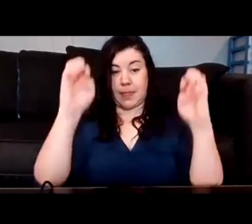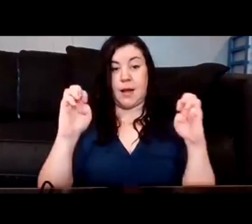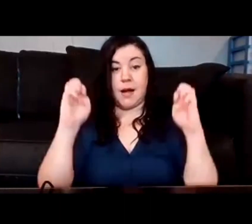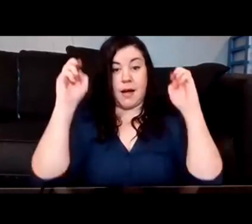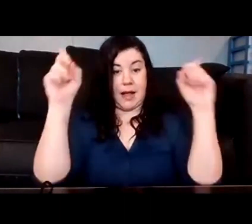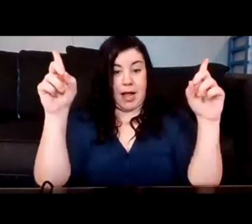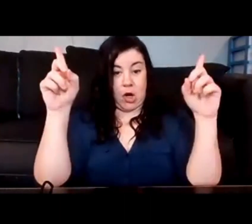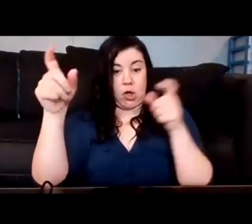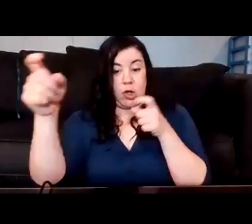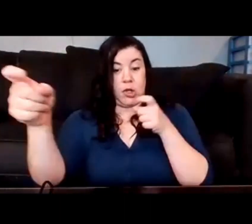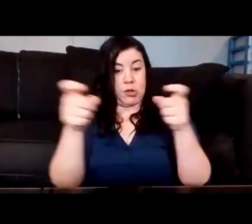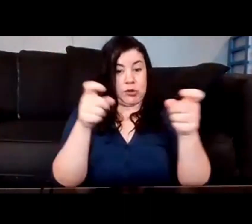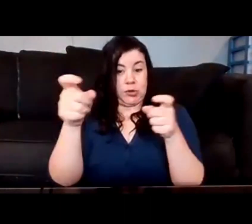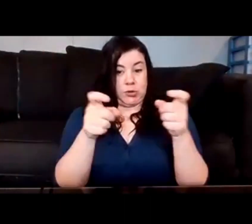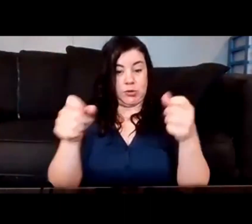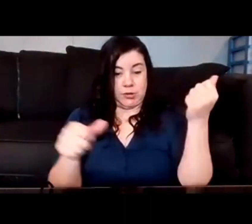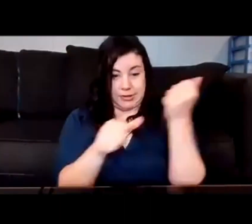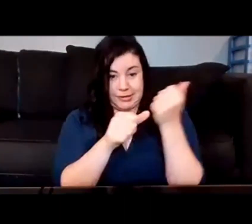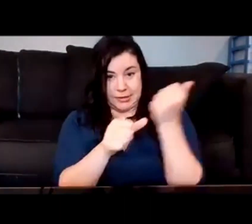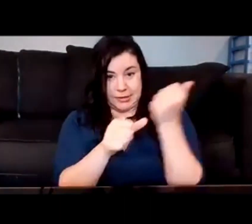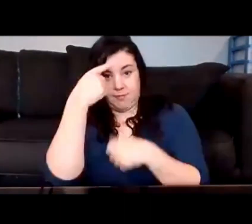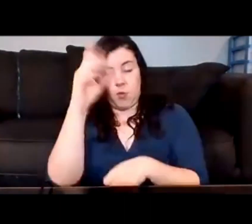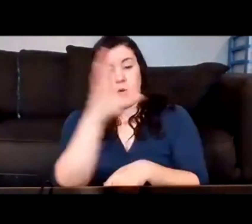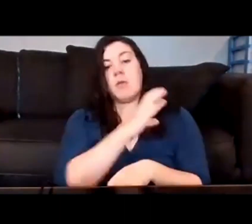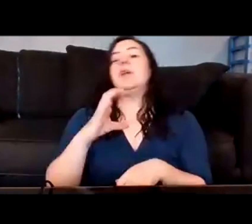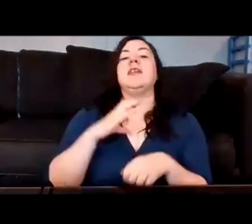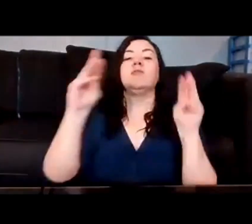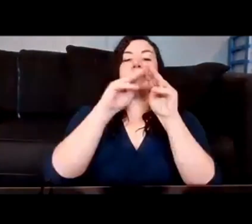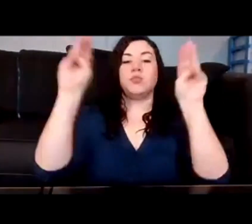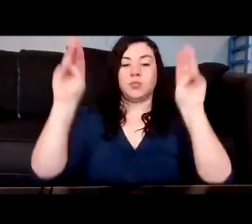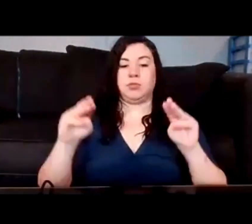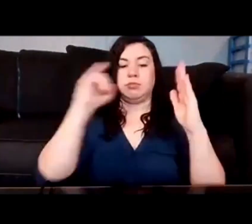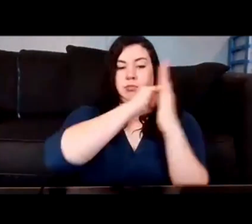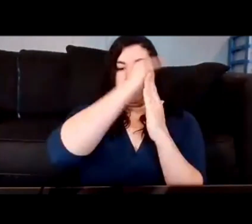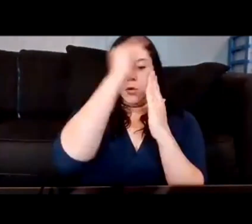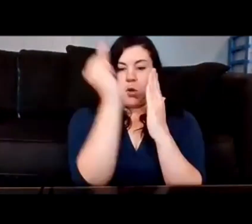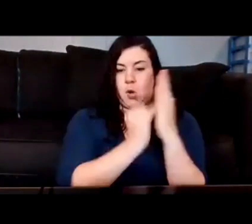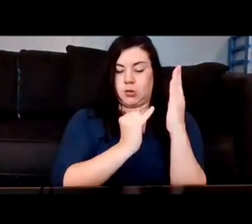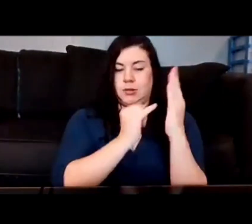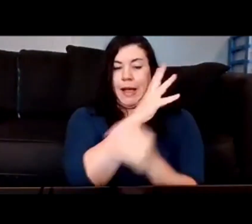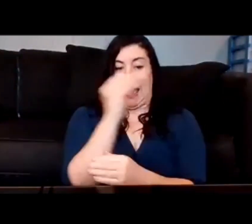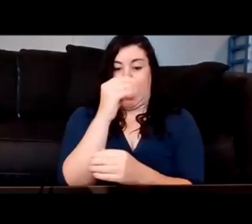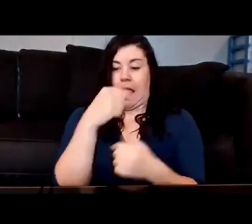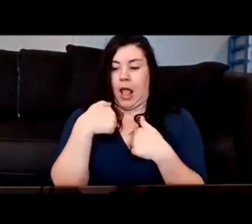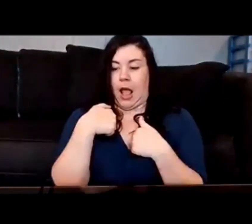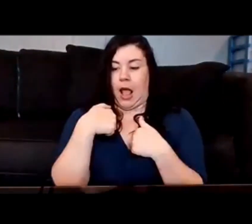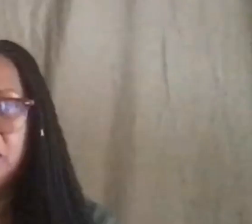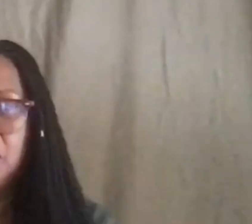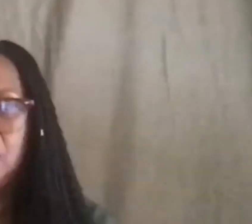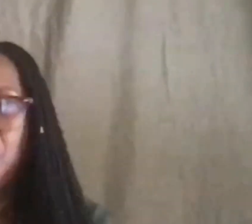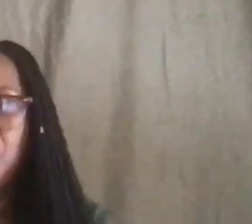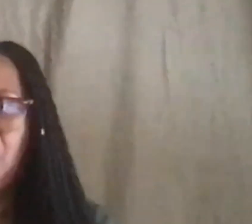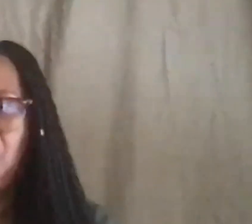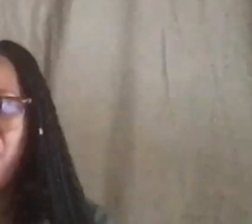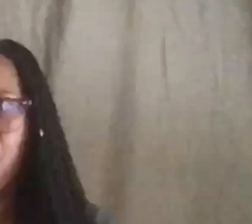Assistant Director of Academic Affairs at the Cleveland Museum of Art and co-moderator of this series of